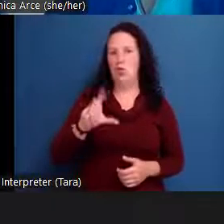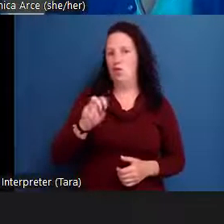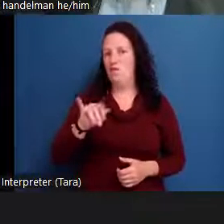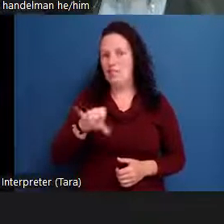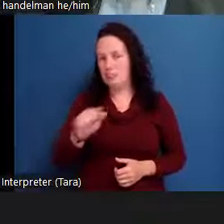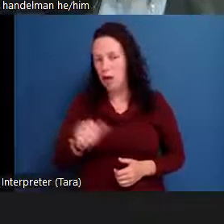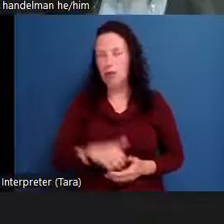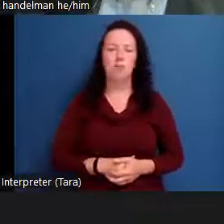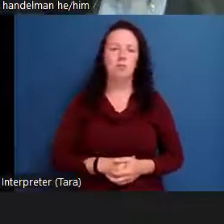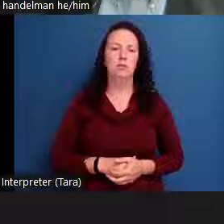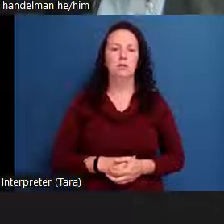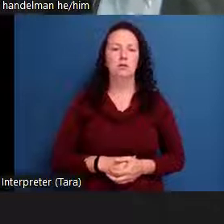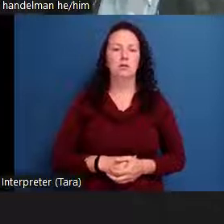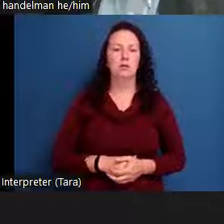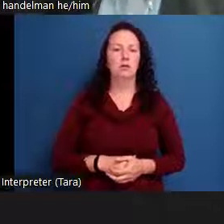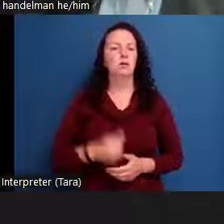Commissioner Louisa, thank you.